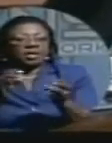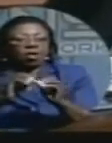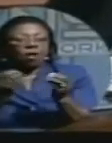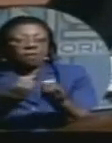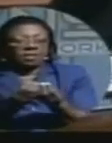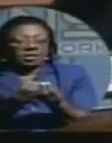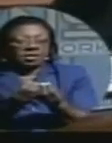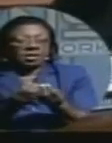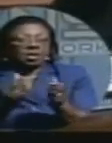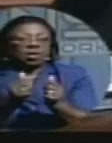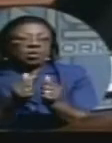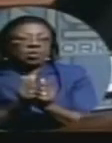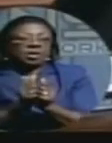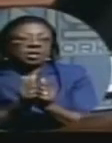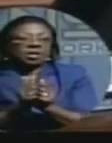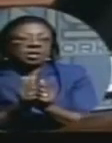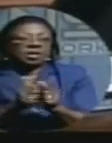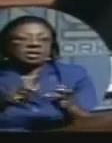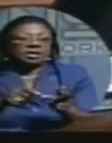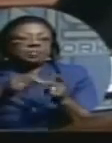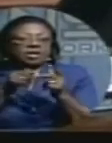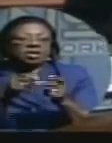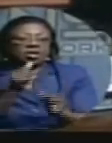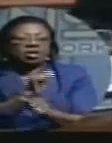with particular directions to